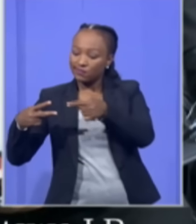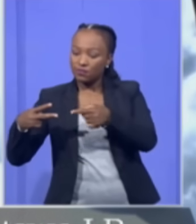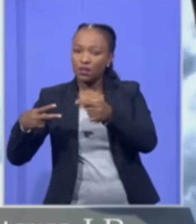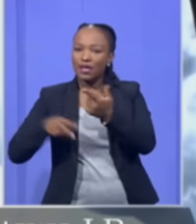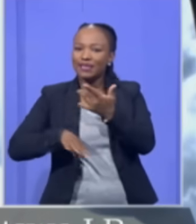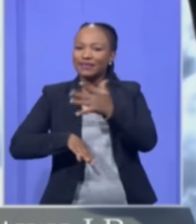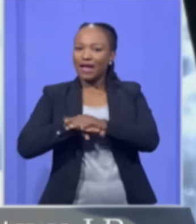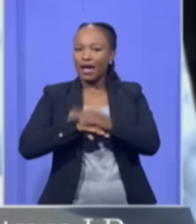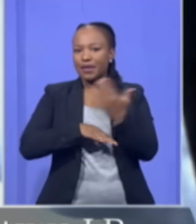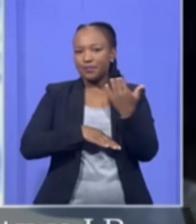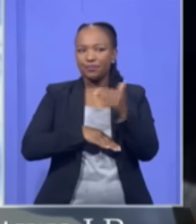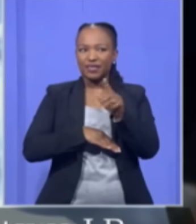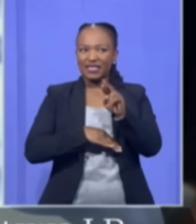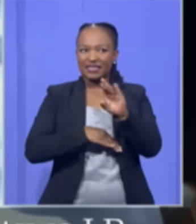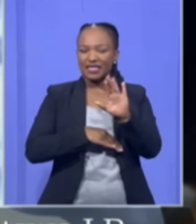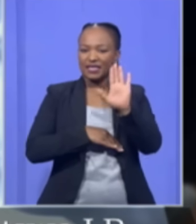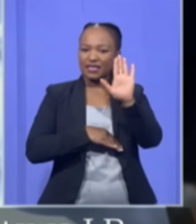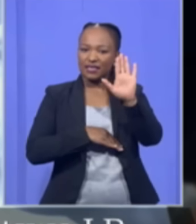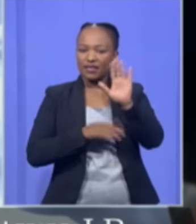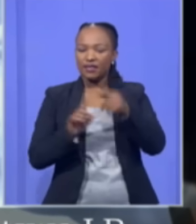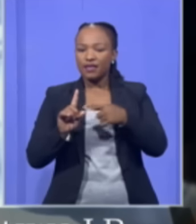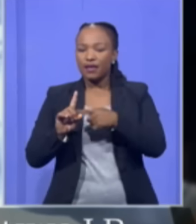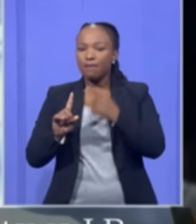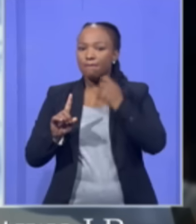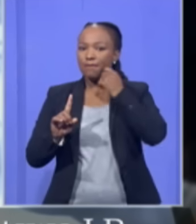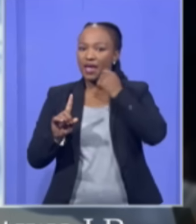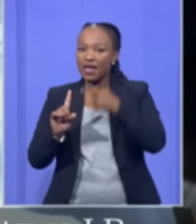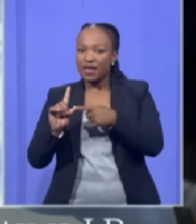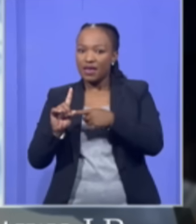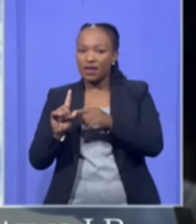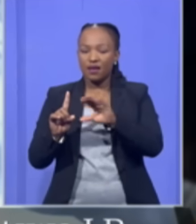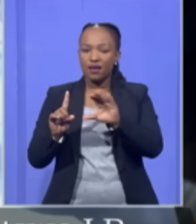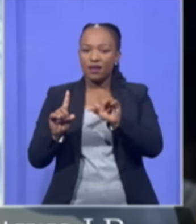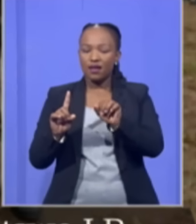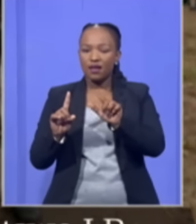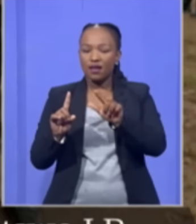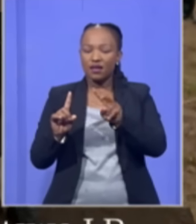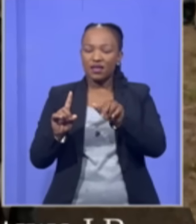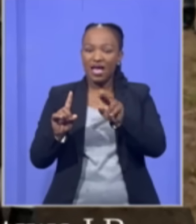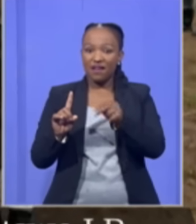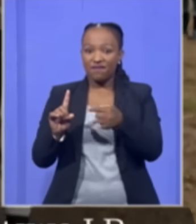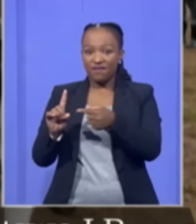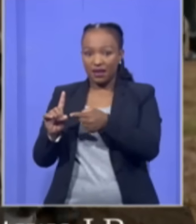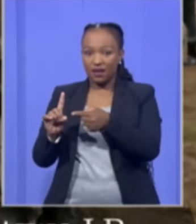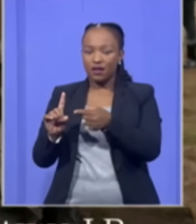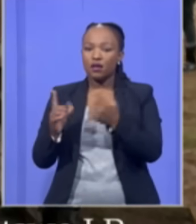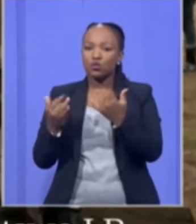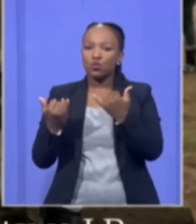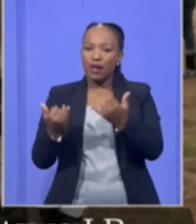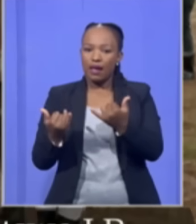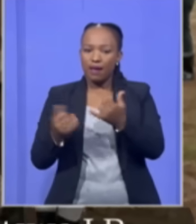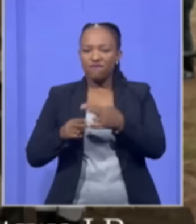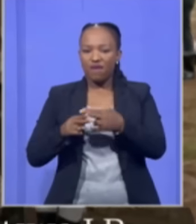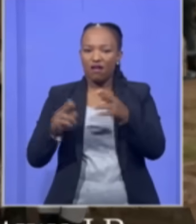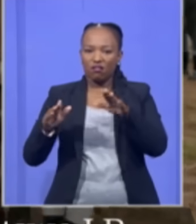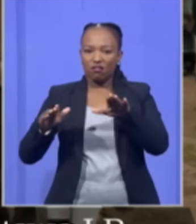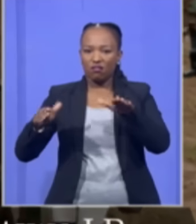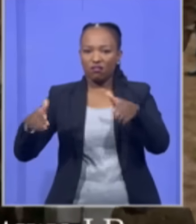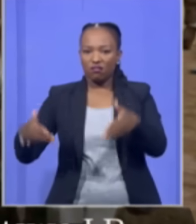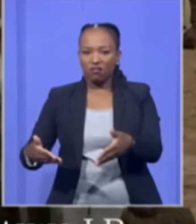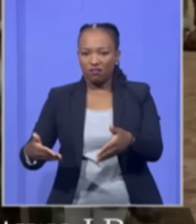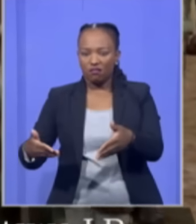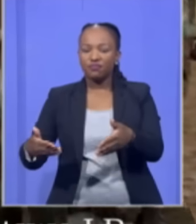Congo. Rifleman Kelvin Moagi ya dilemo di 28 o robaditswe borokong ba eba ho qetela motsaneng